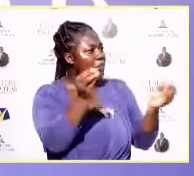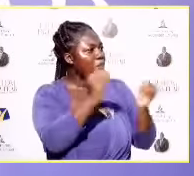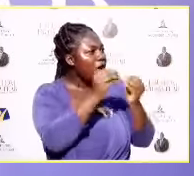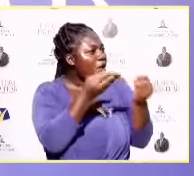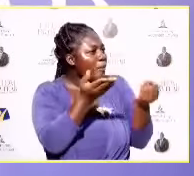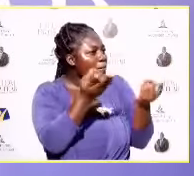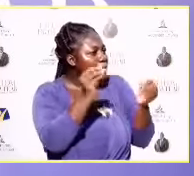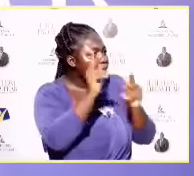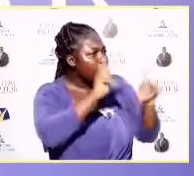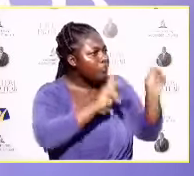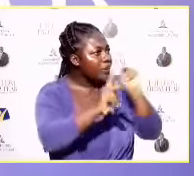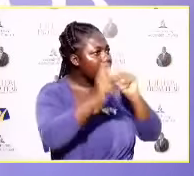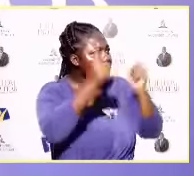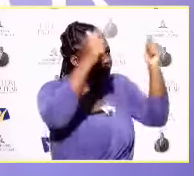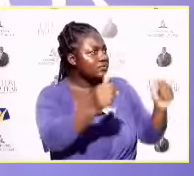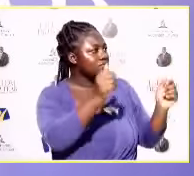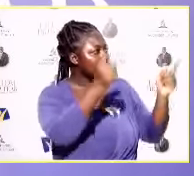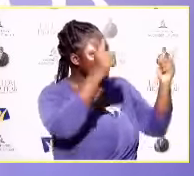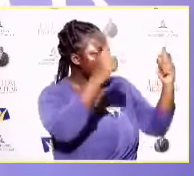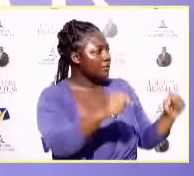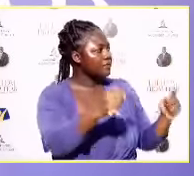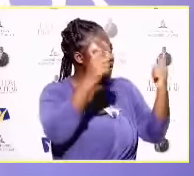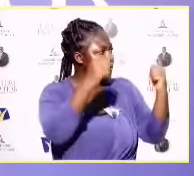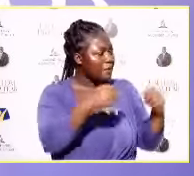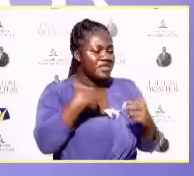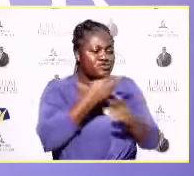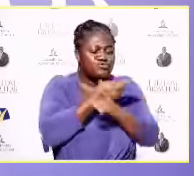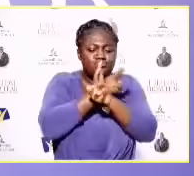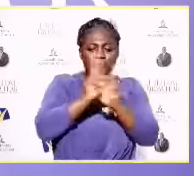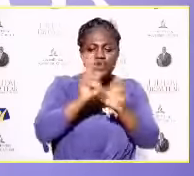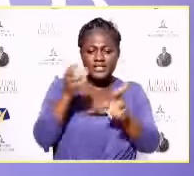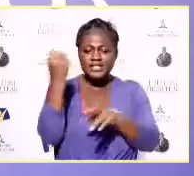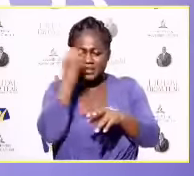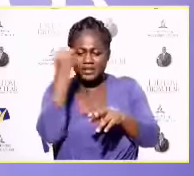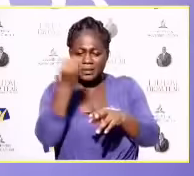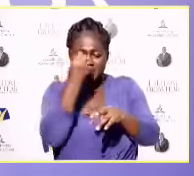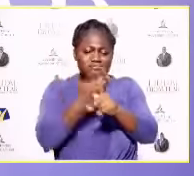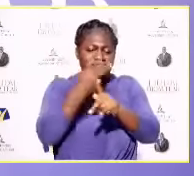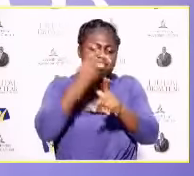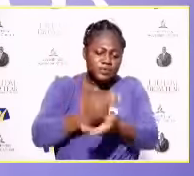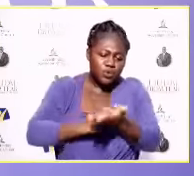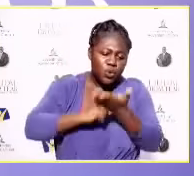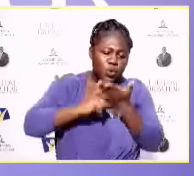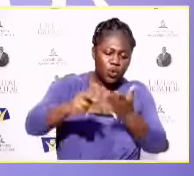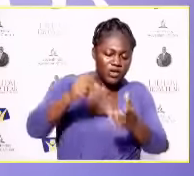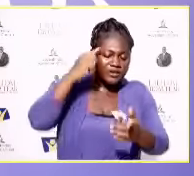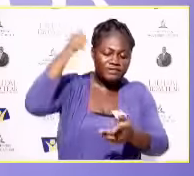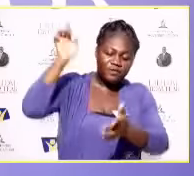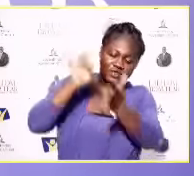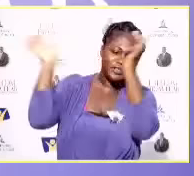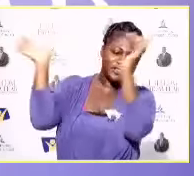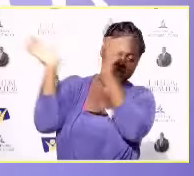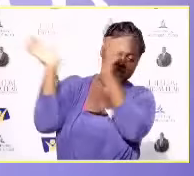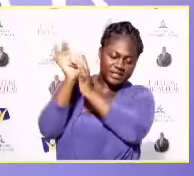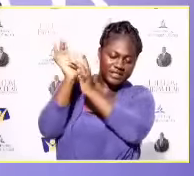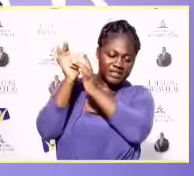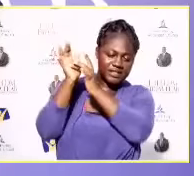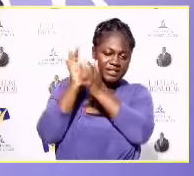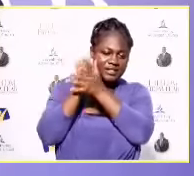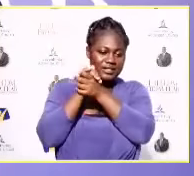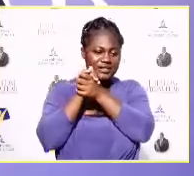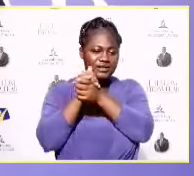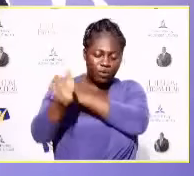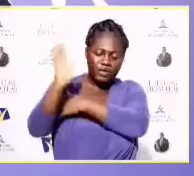am willing to keep the Sabbath of Jesus. But I wanted to help